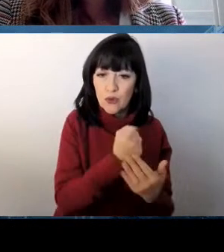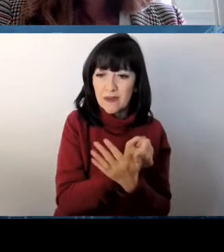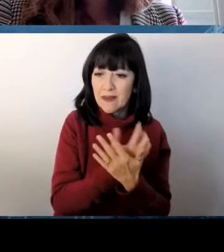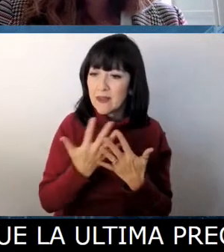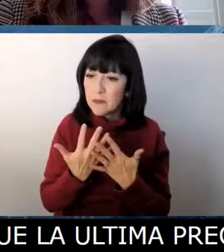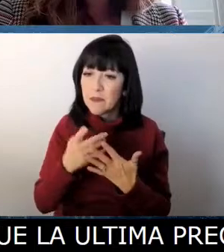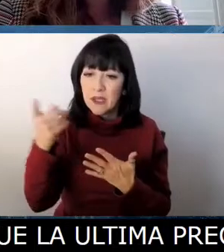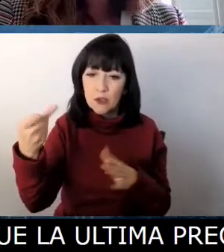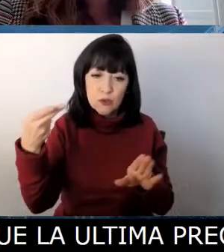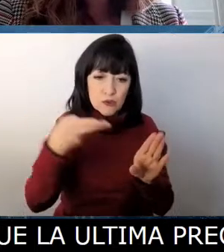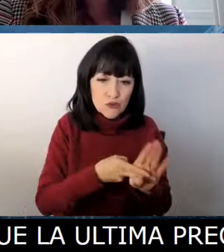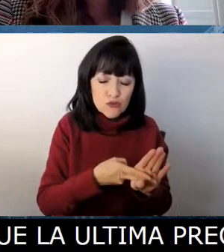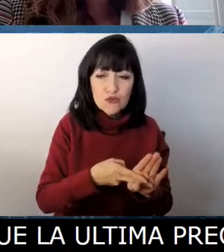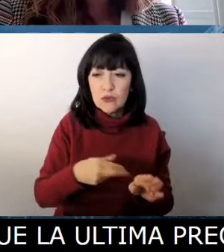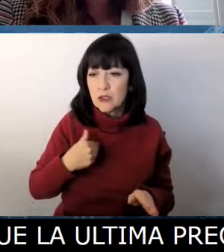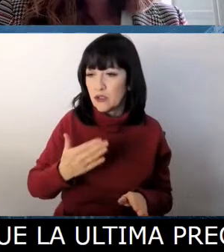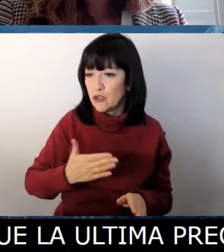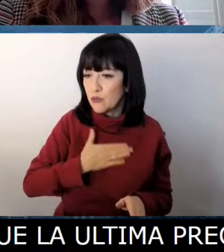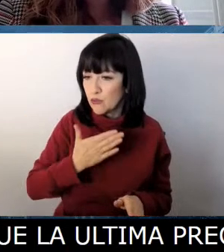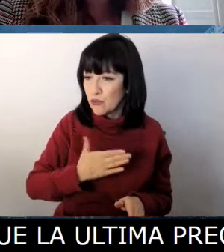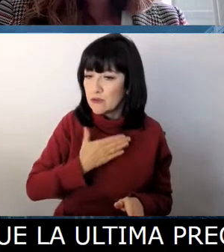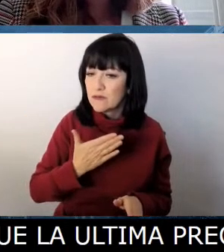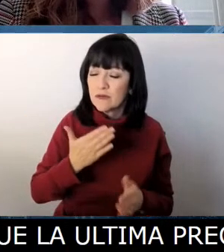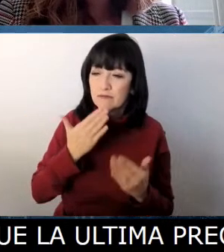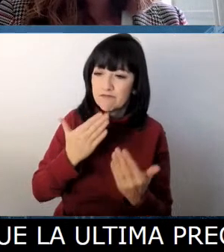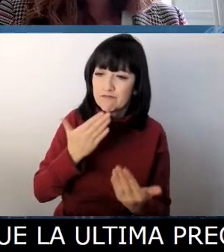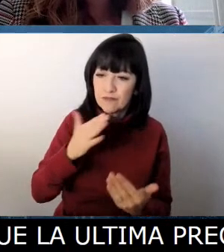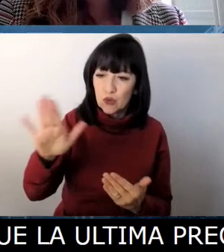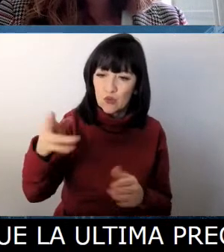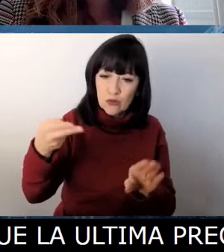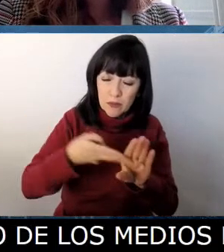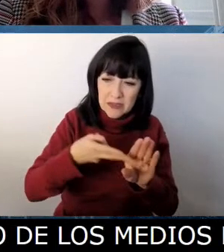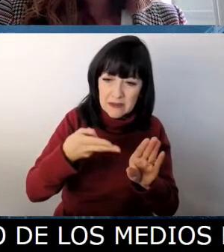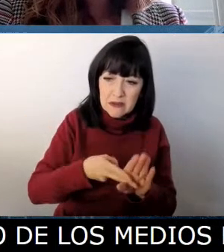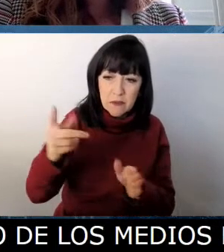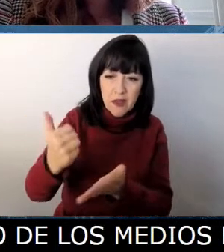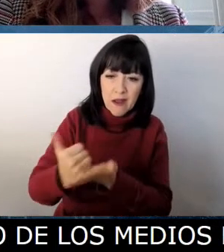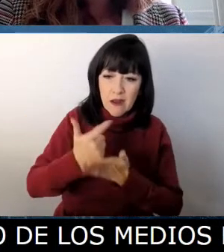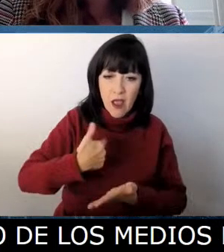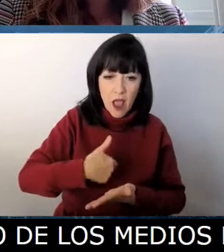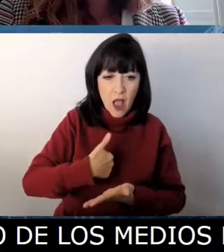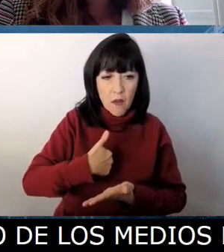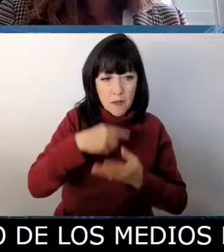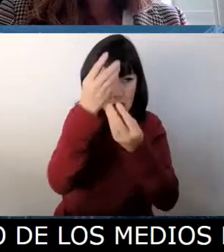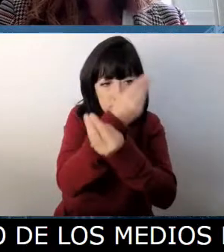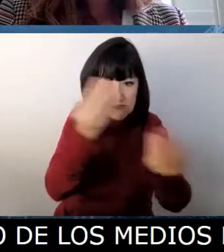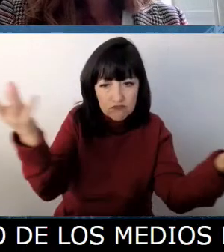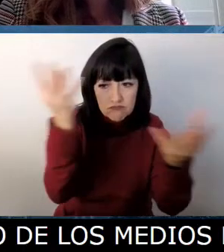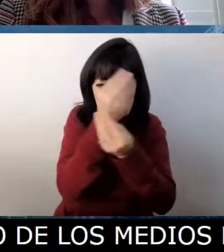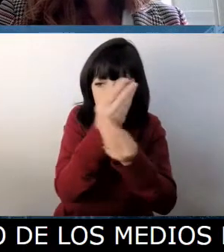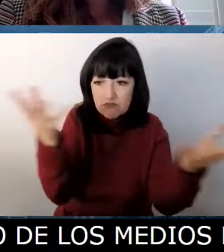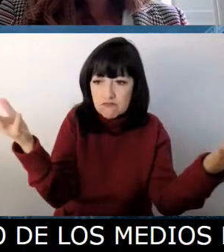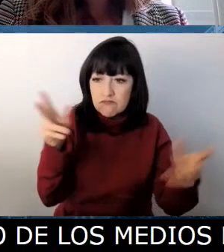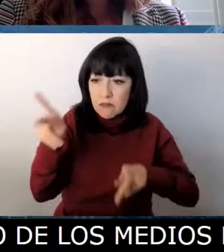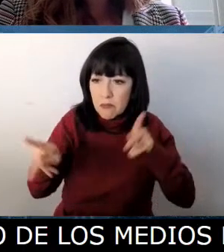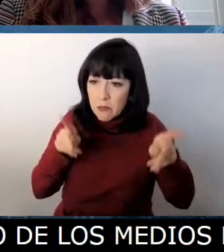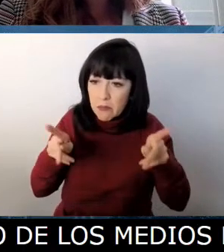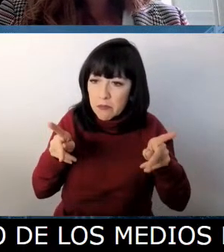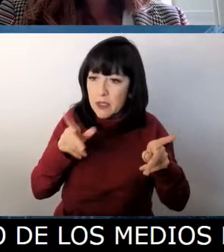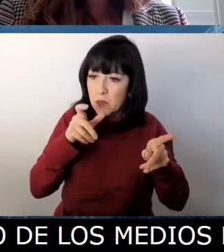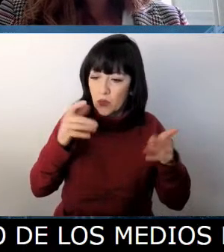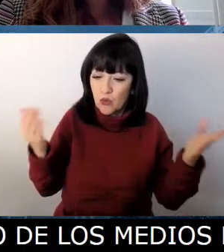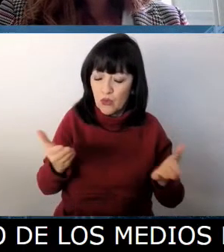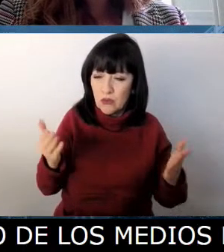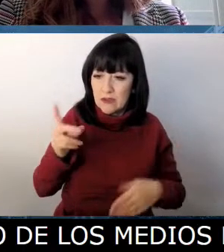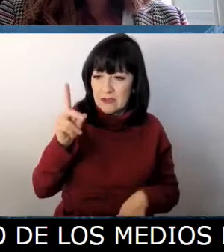We appreciate your participation and helping us get the message out to Delawareans. The